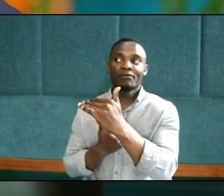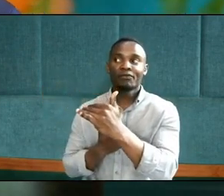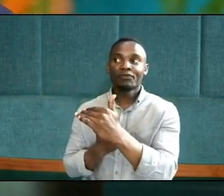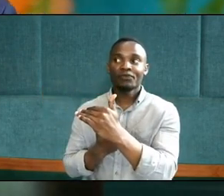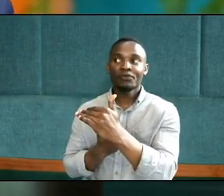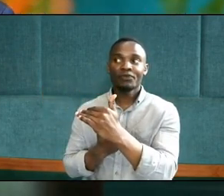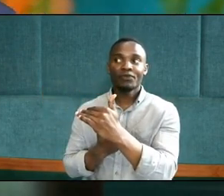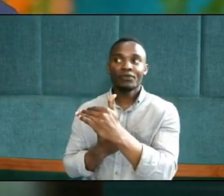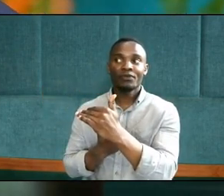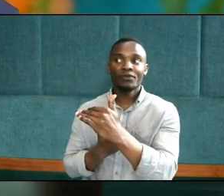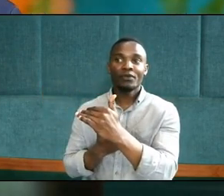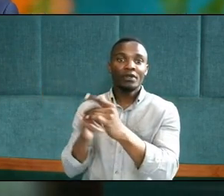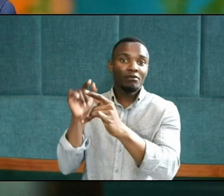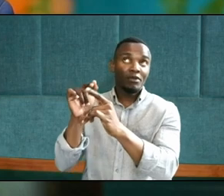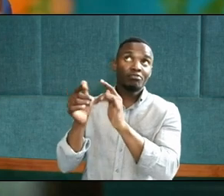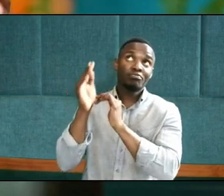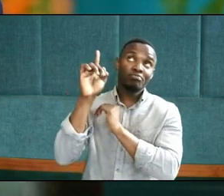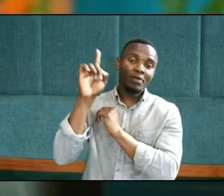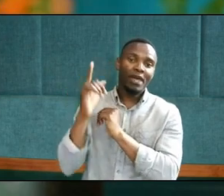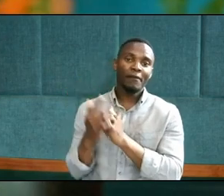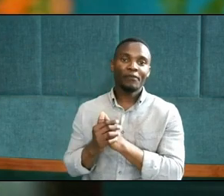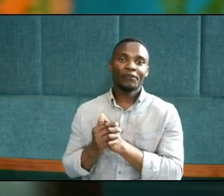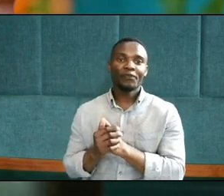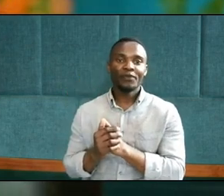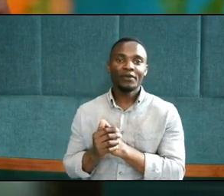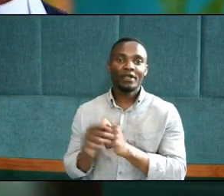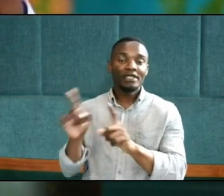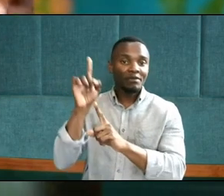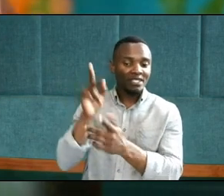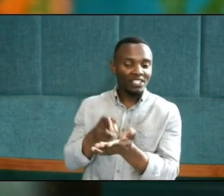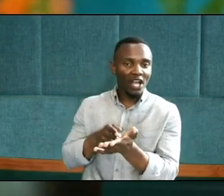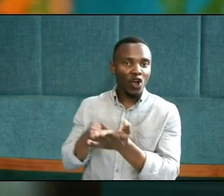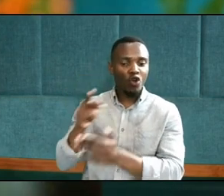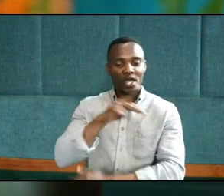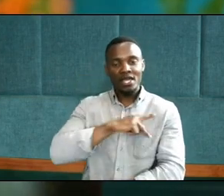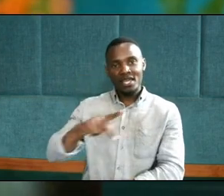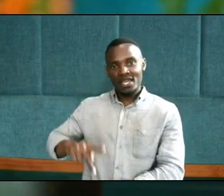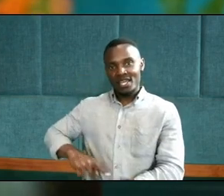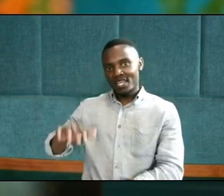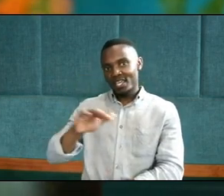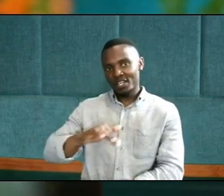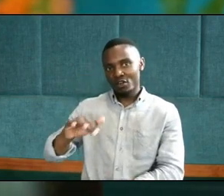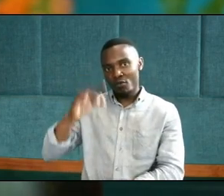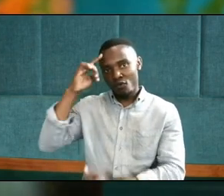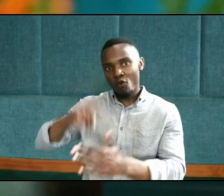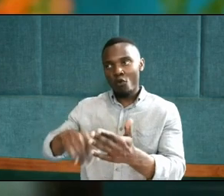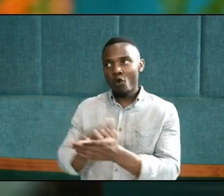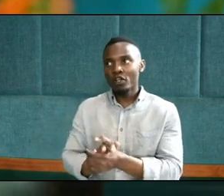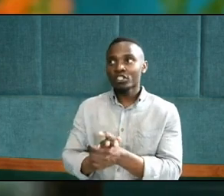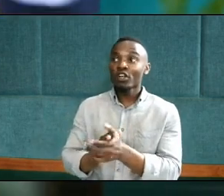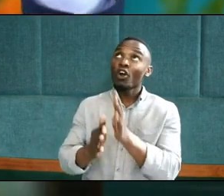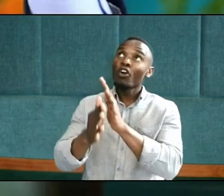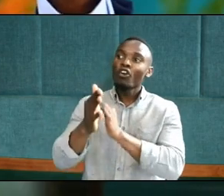It exalts. It is up there. It is evidently a holy kingdom. Holy kingdom. For the will of God is to